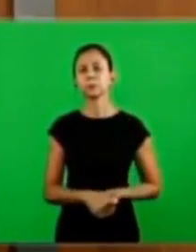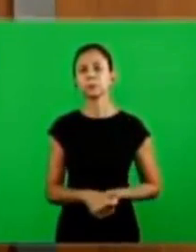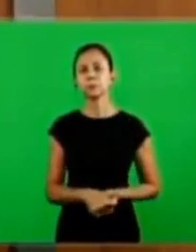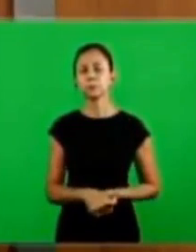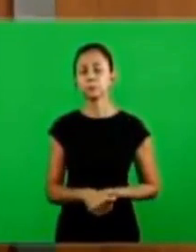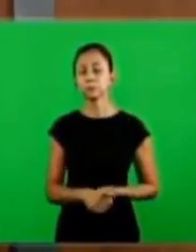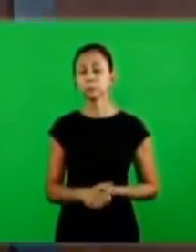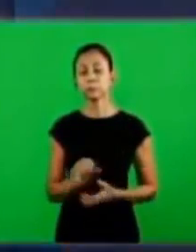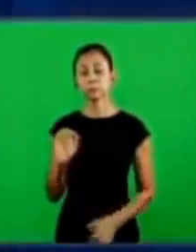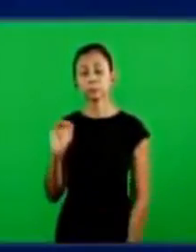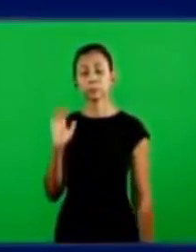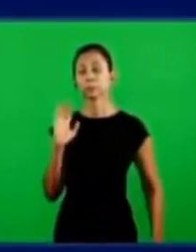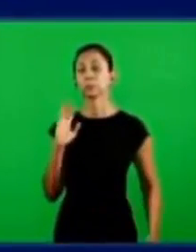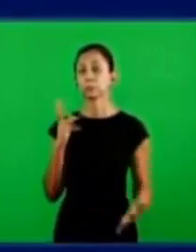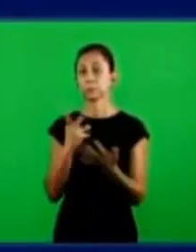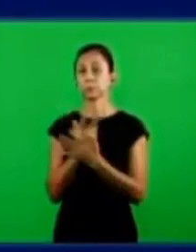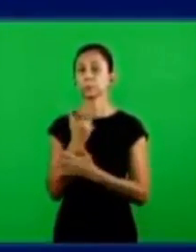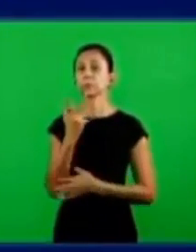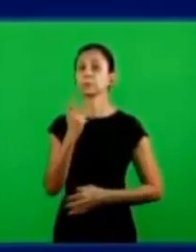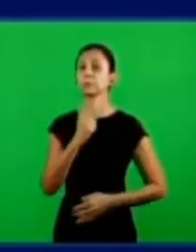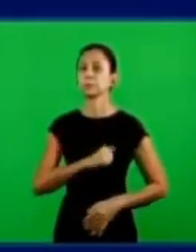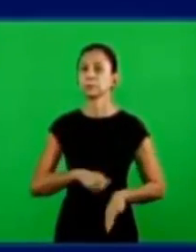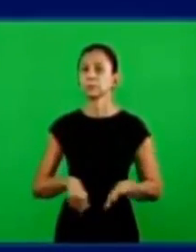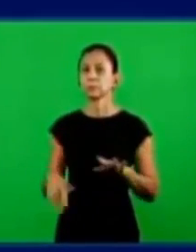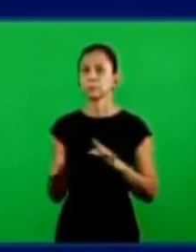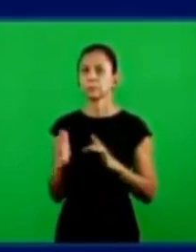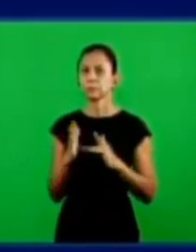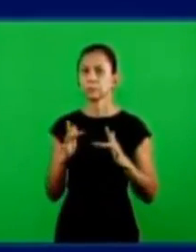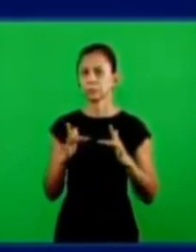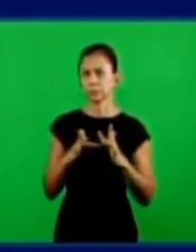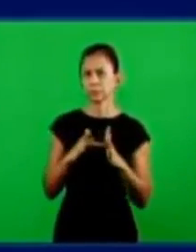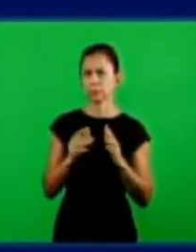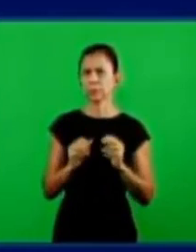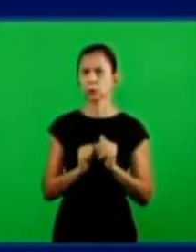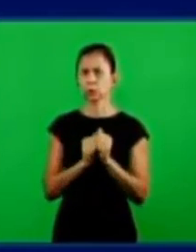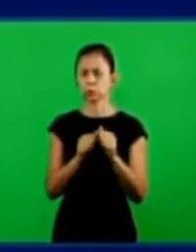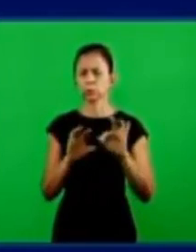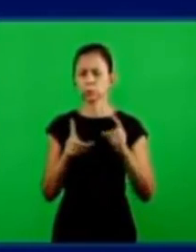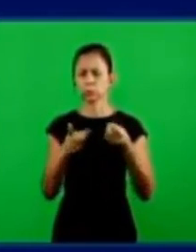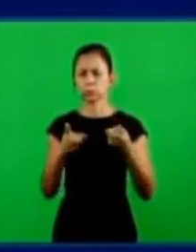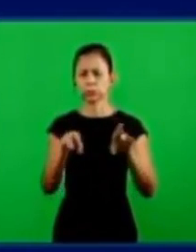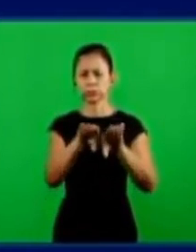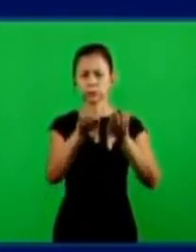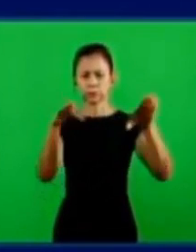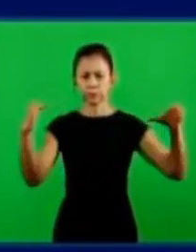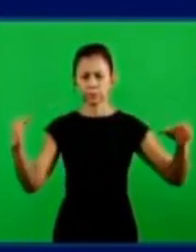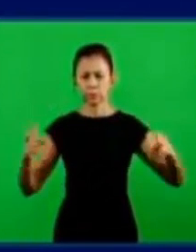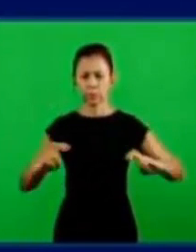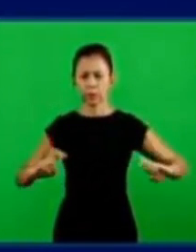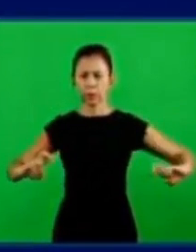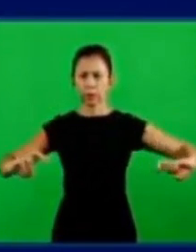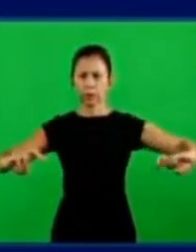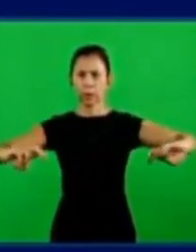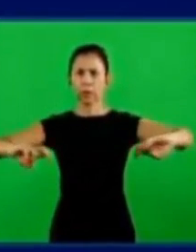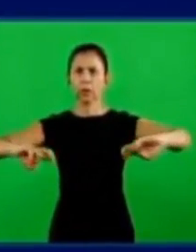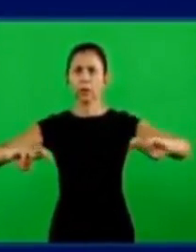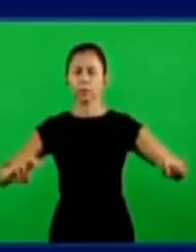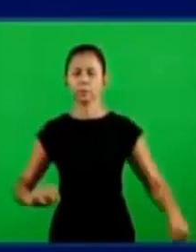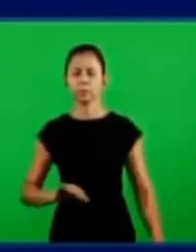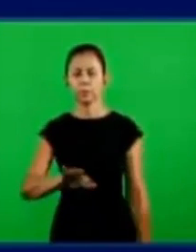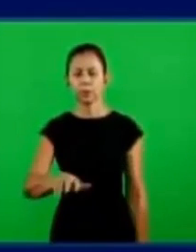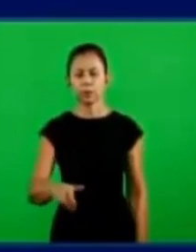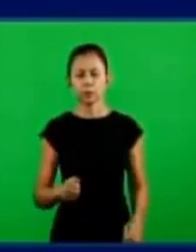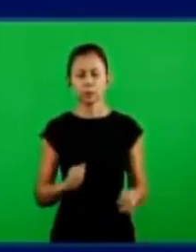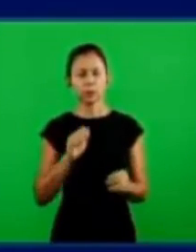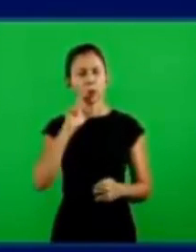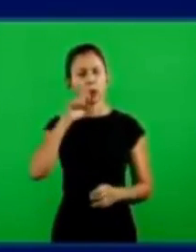says, "Now it came to pass, as he sat at the table with them, that he took